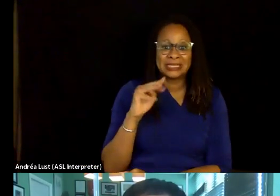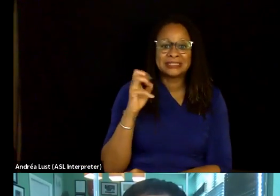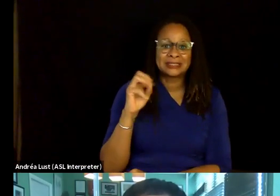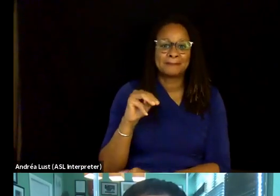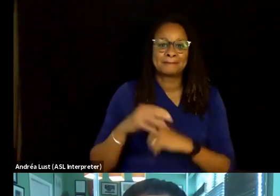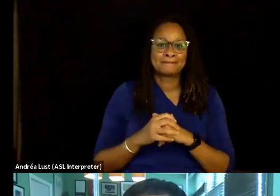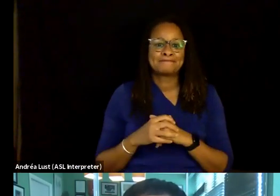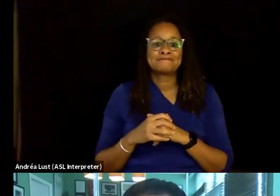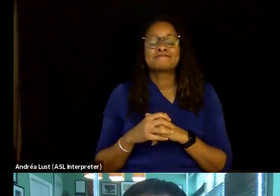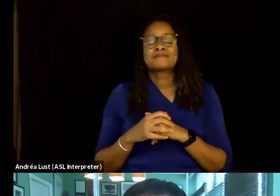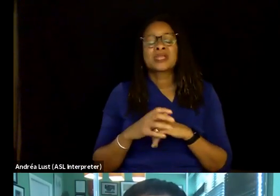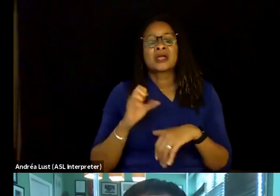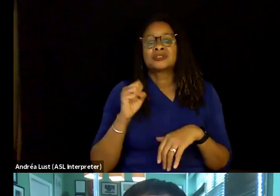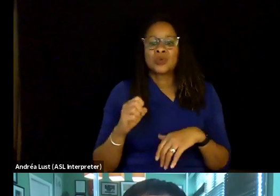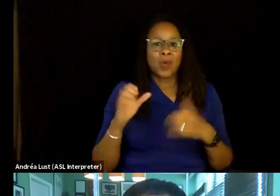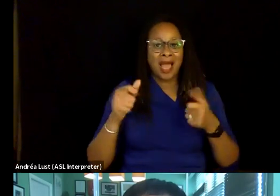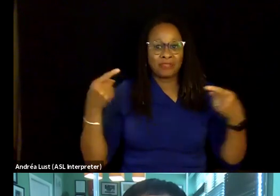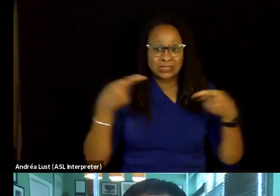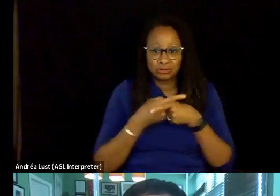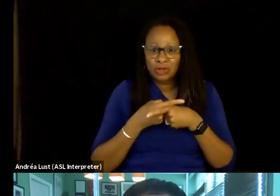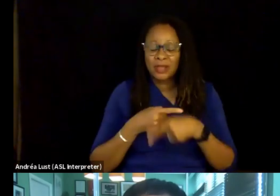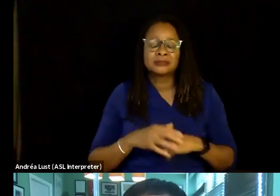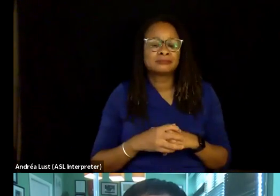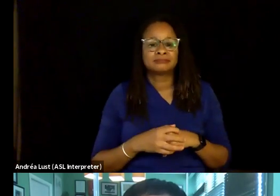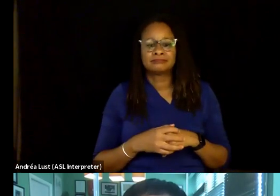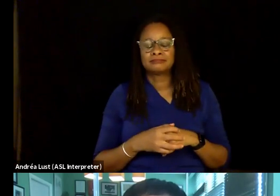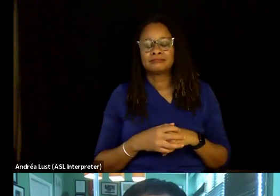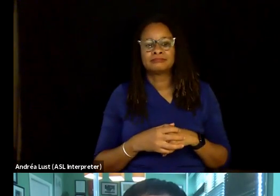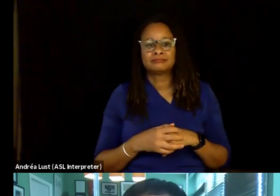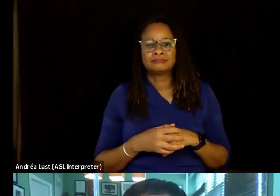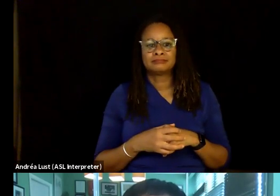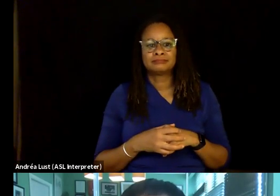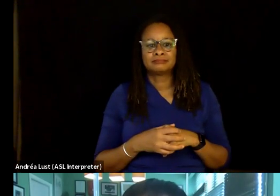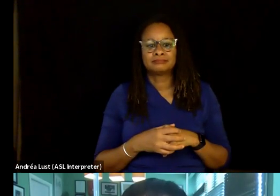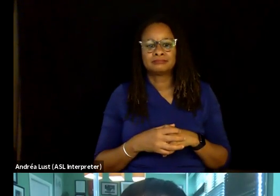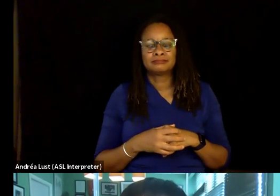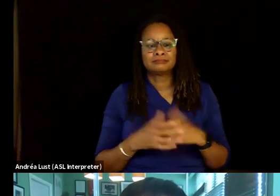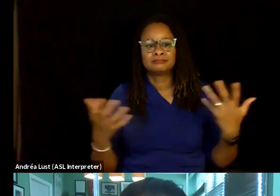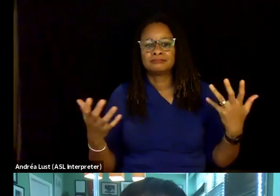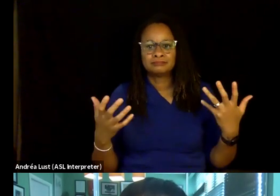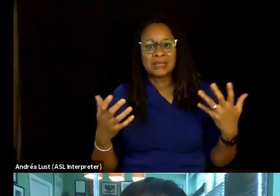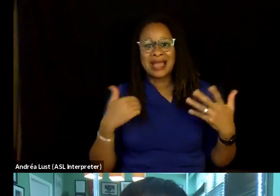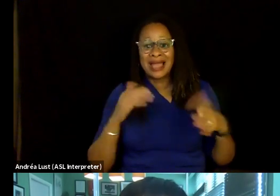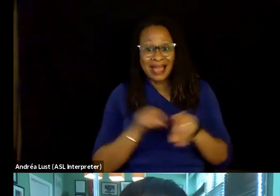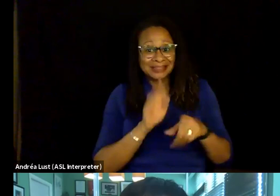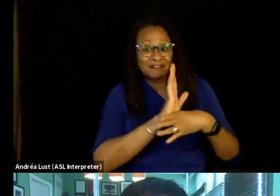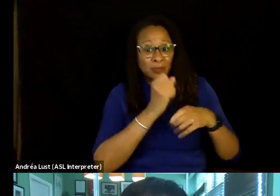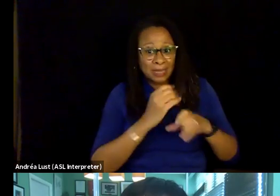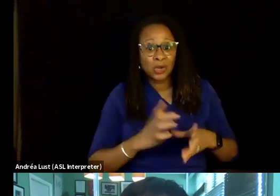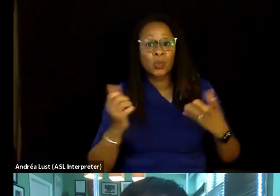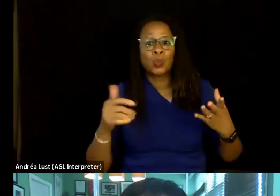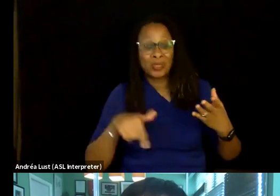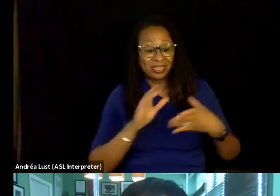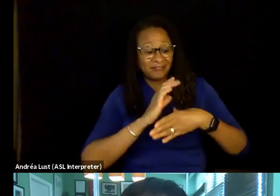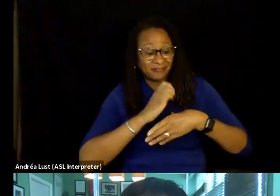and disinformation, how those two intersect. So I think that's as a filmmaker with this film at this moment, that